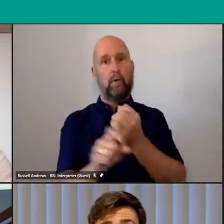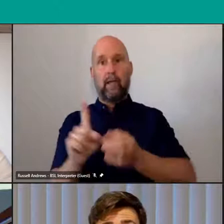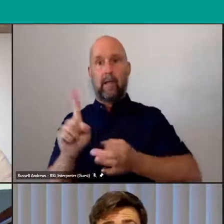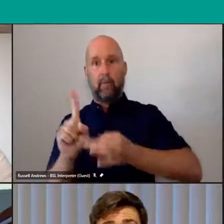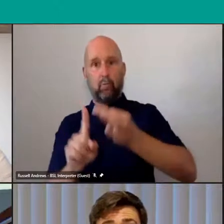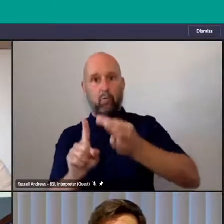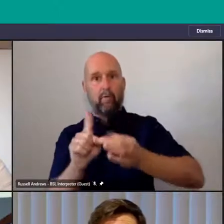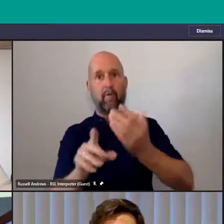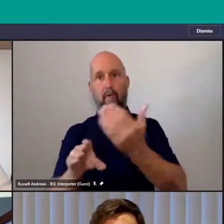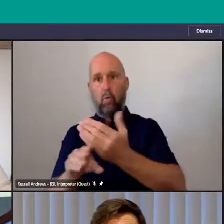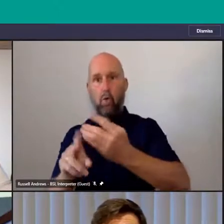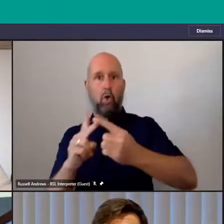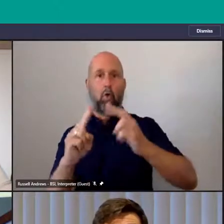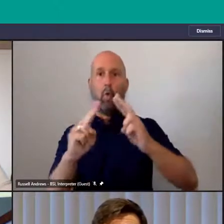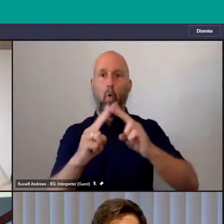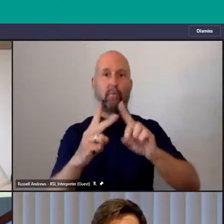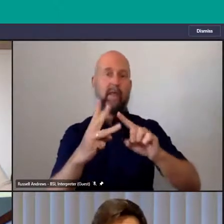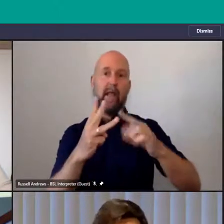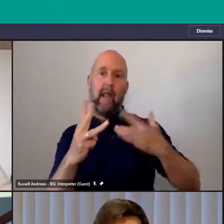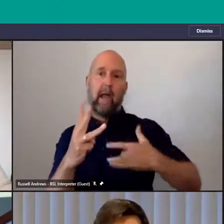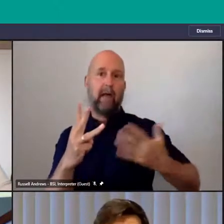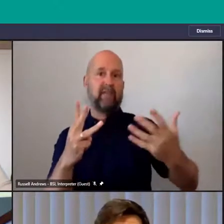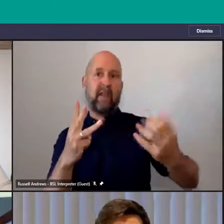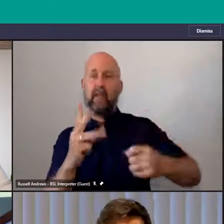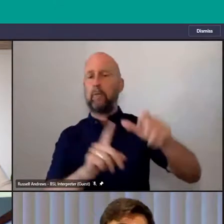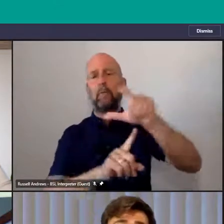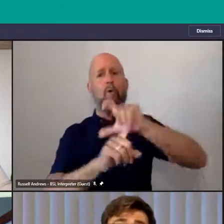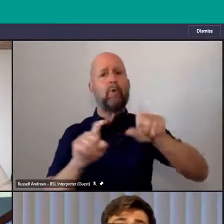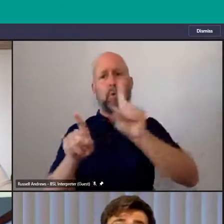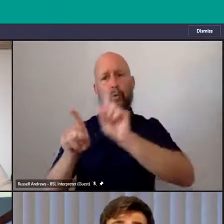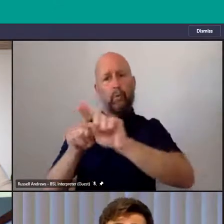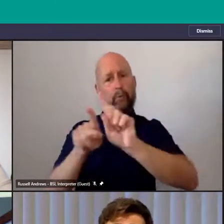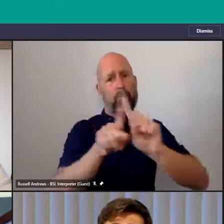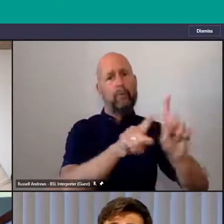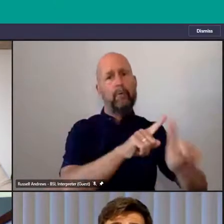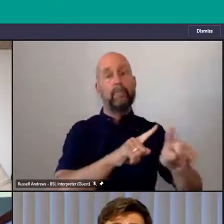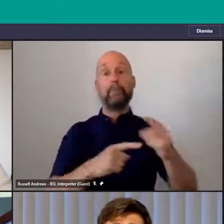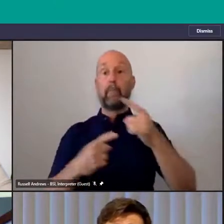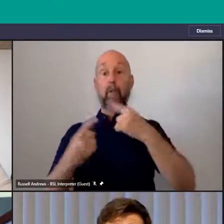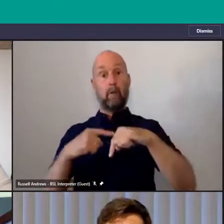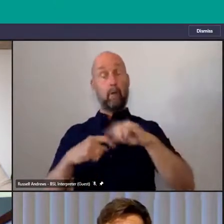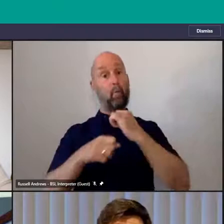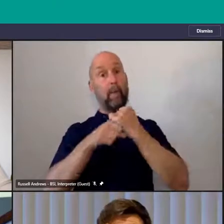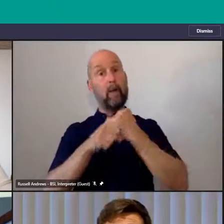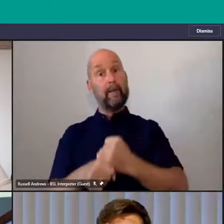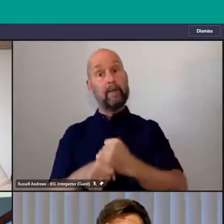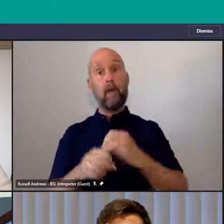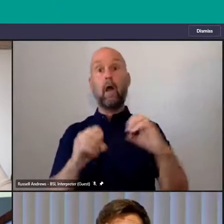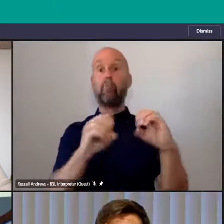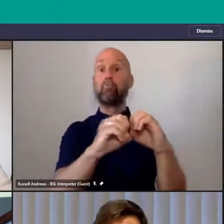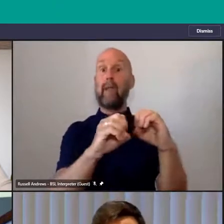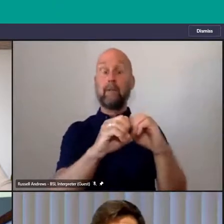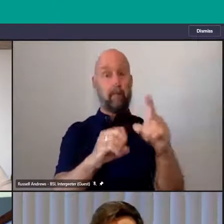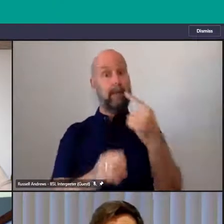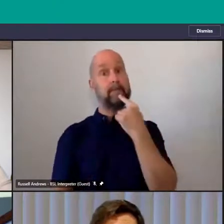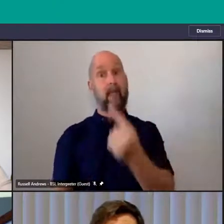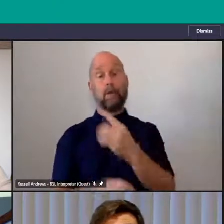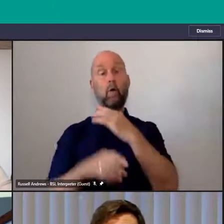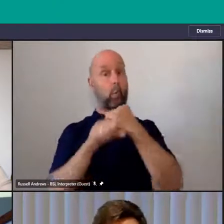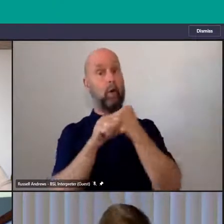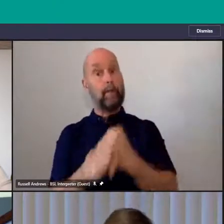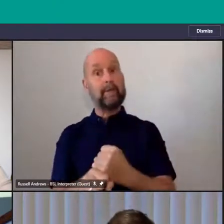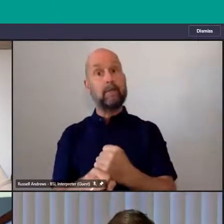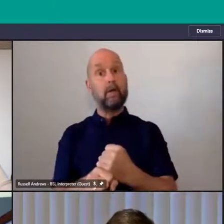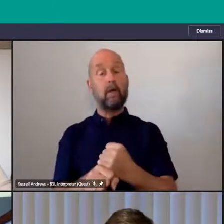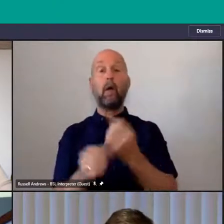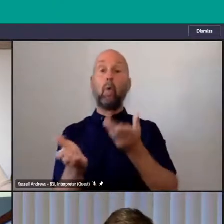work, homes, lives, incomes, communities. We are committed to it, as Brenda has said, and we will take it to our